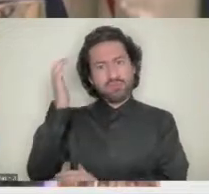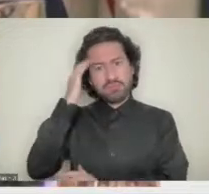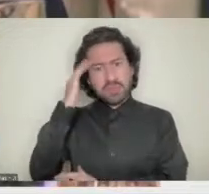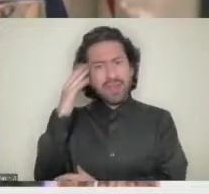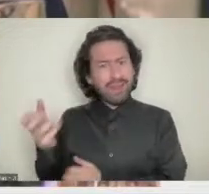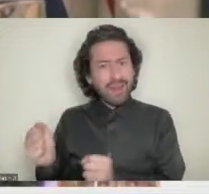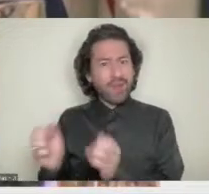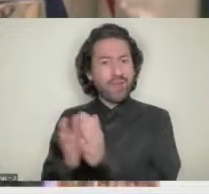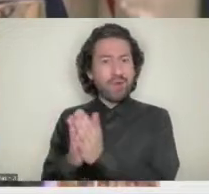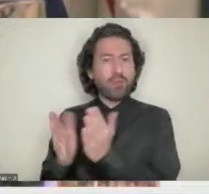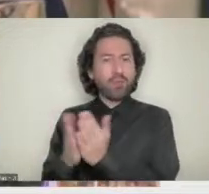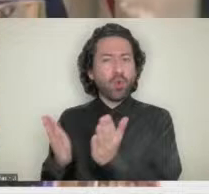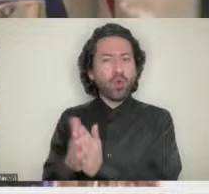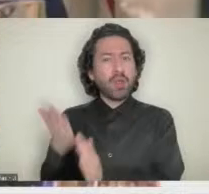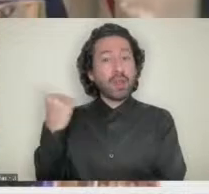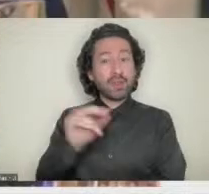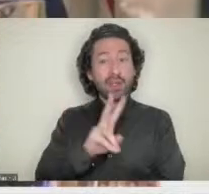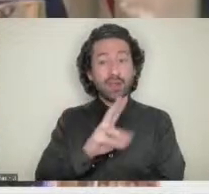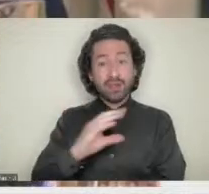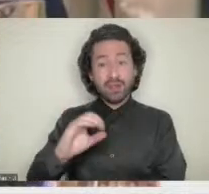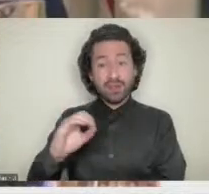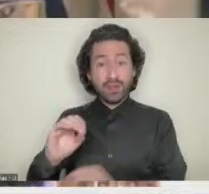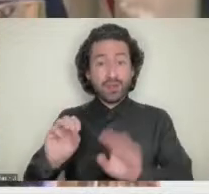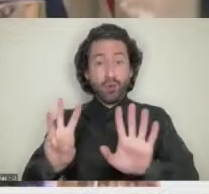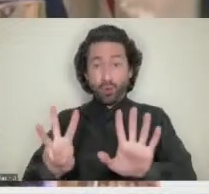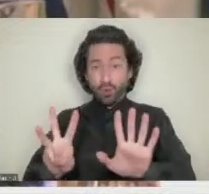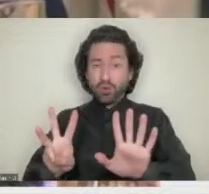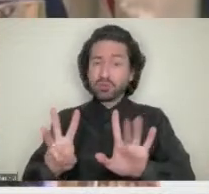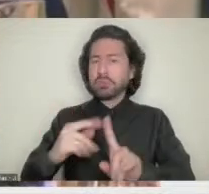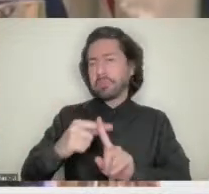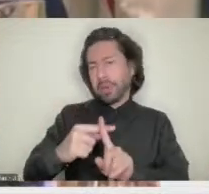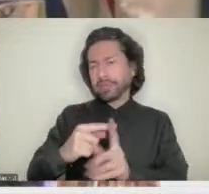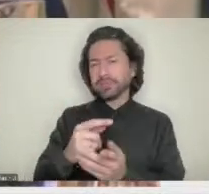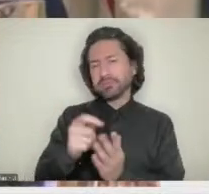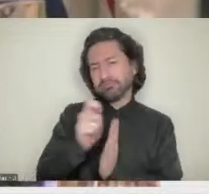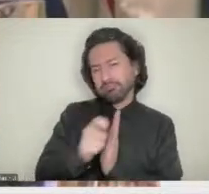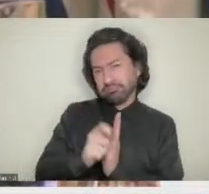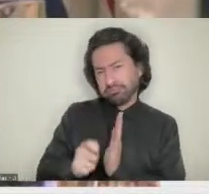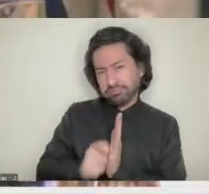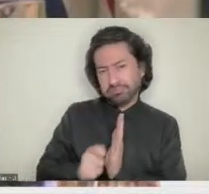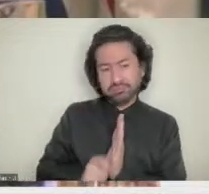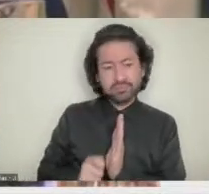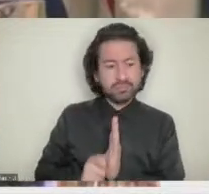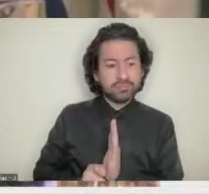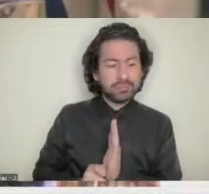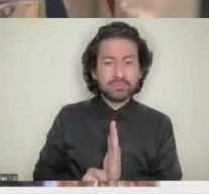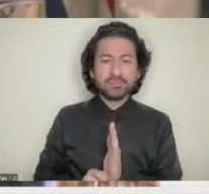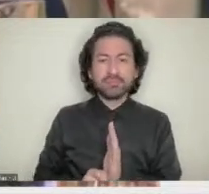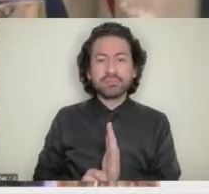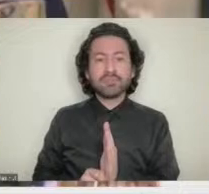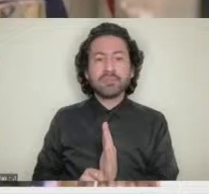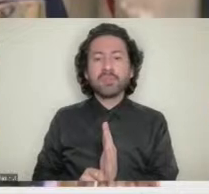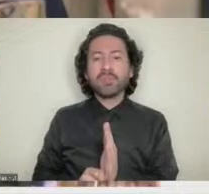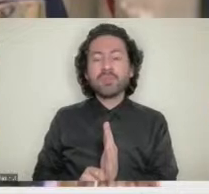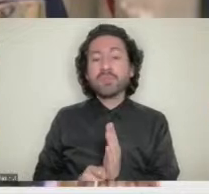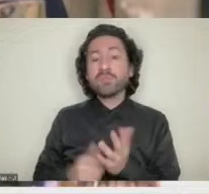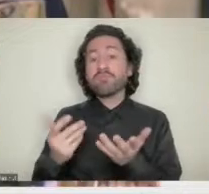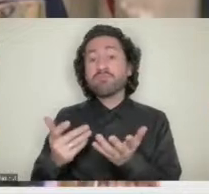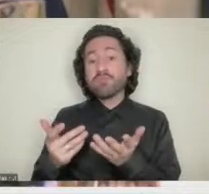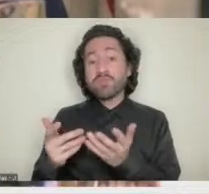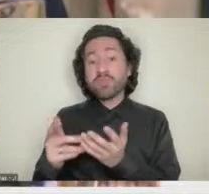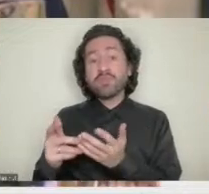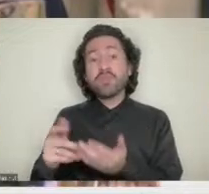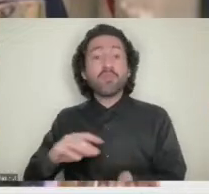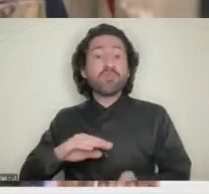has his famous book of 2008 with some editions, as mentioned by Claudia, with